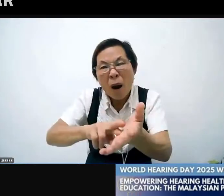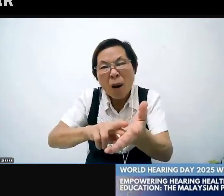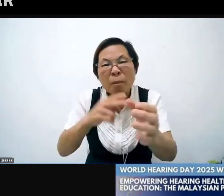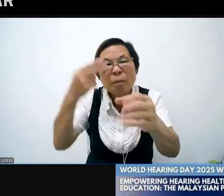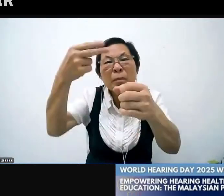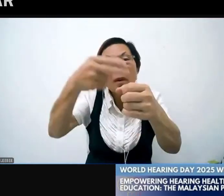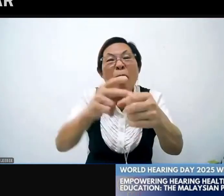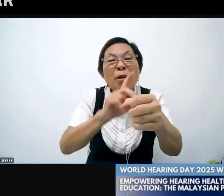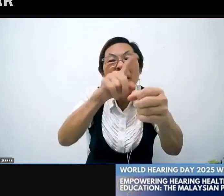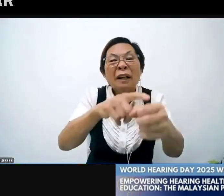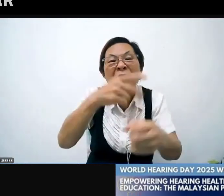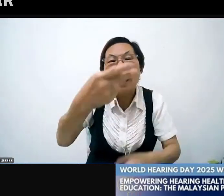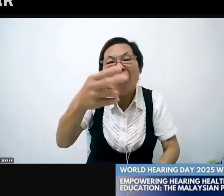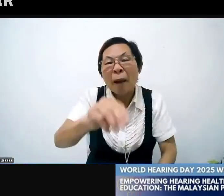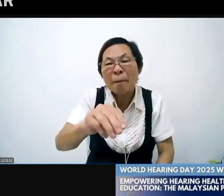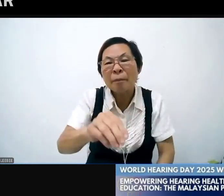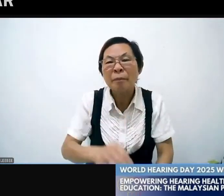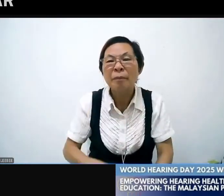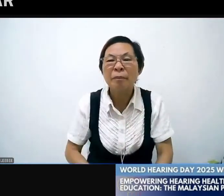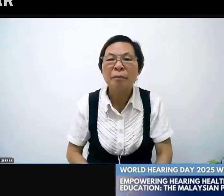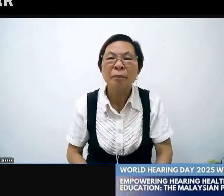hearing aids management?